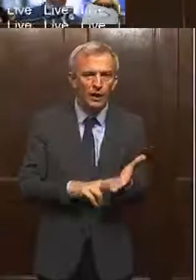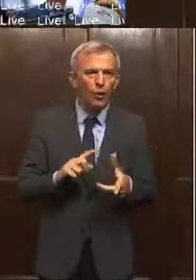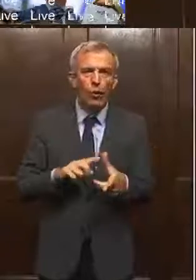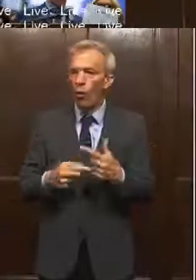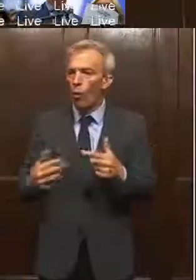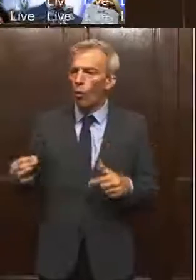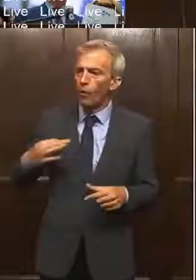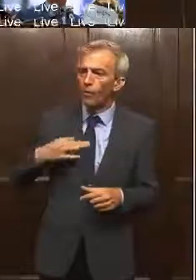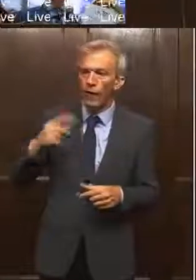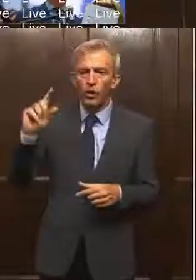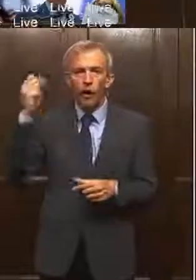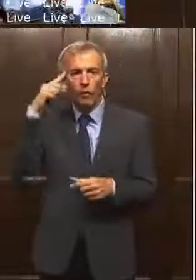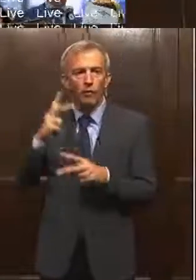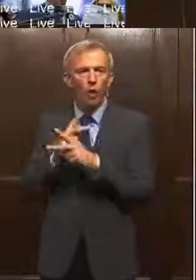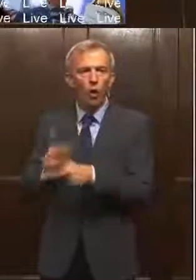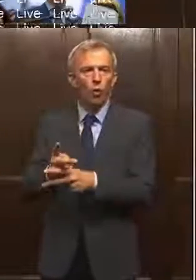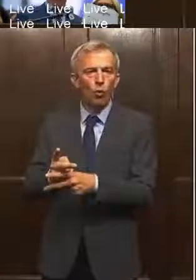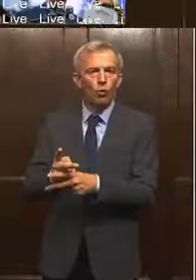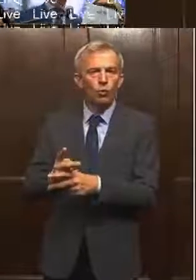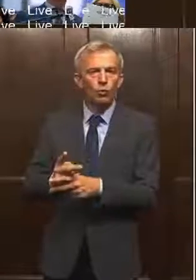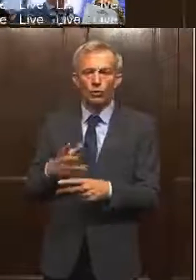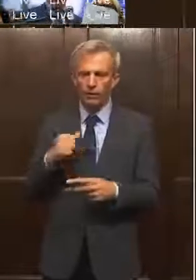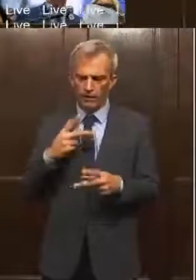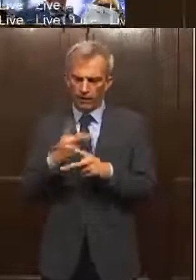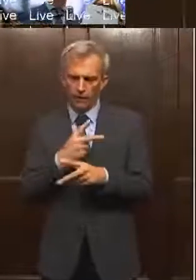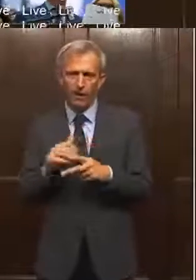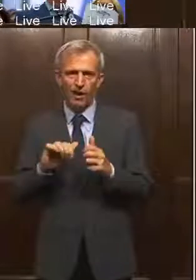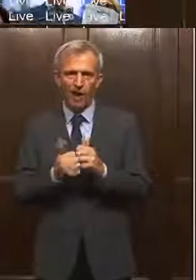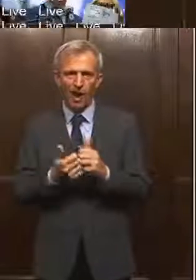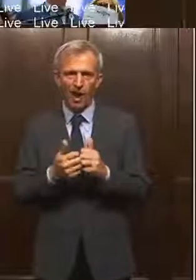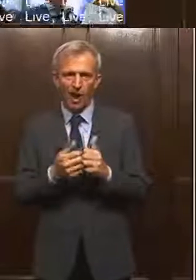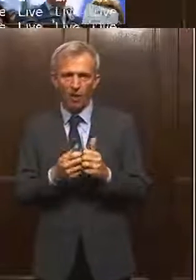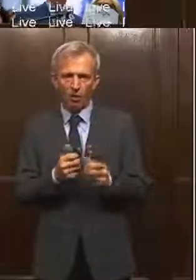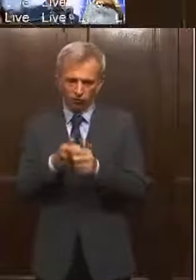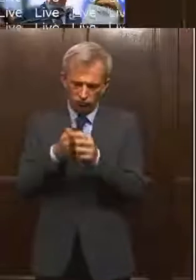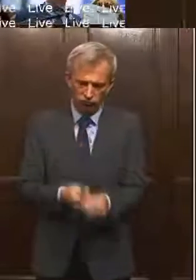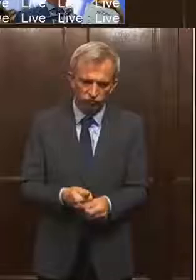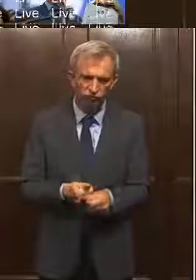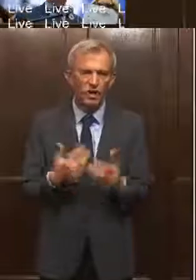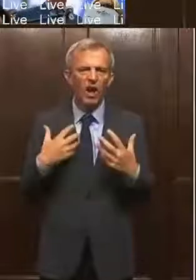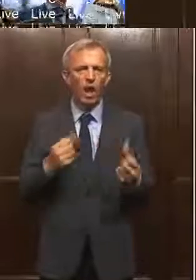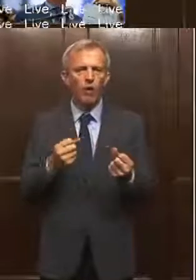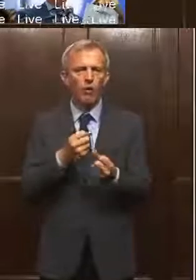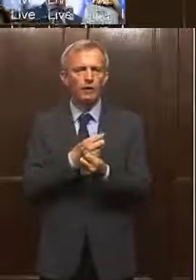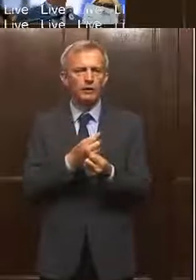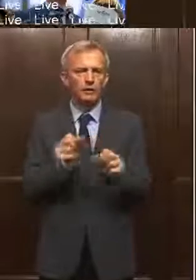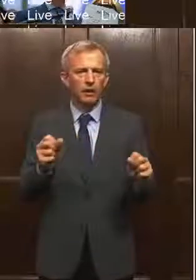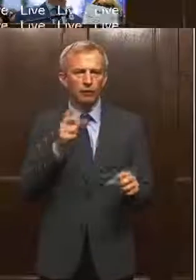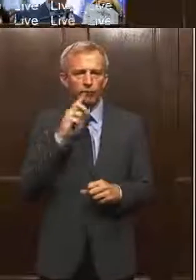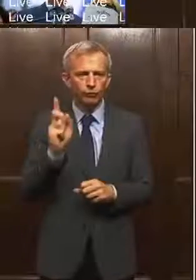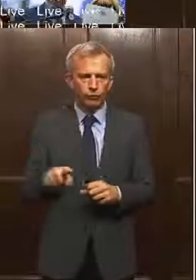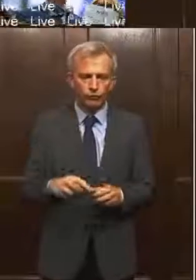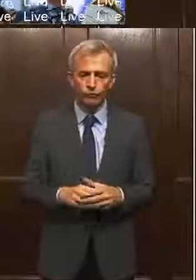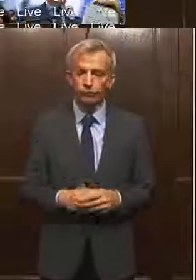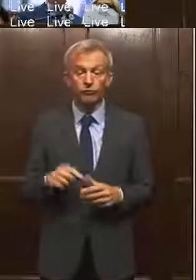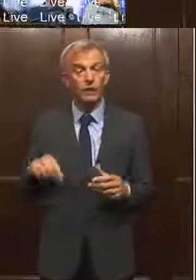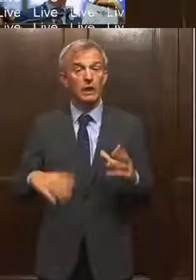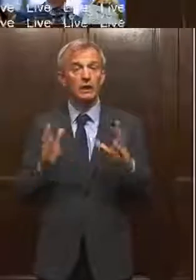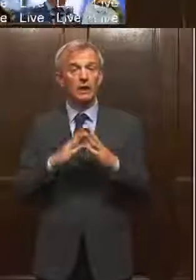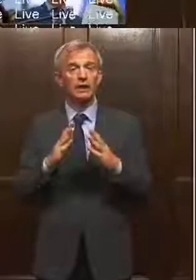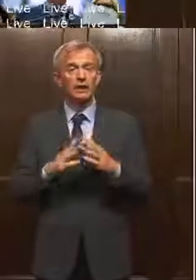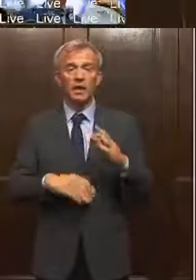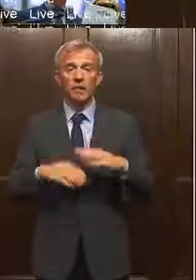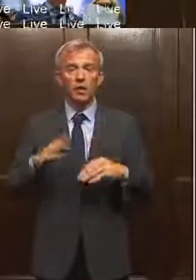that are available, and figure out how to best comply with our emergency health and safety orders. In a city that's built on the belief that